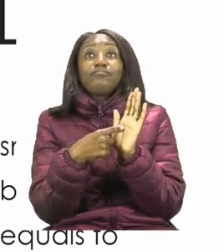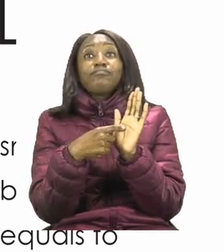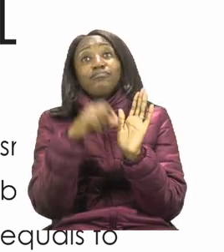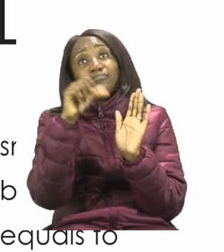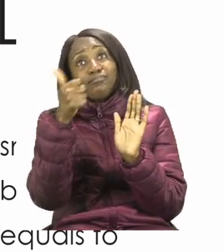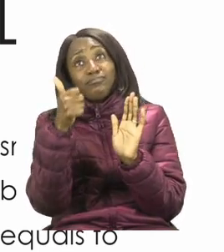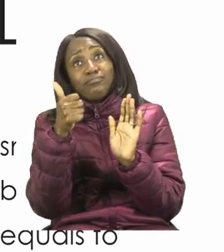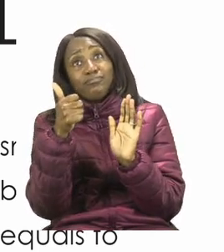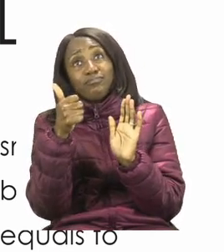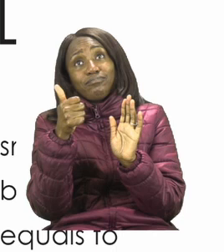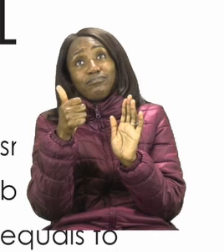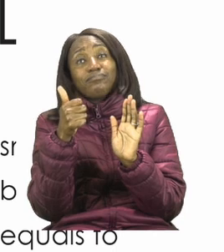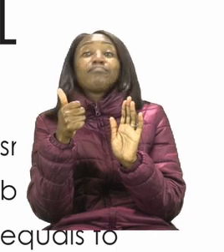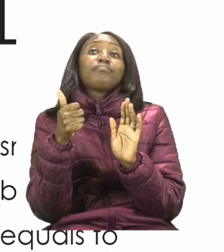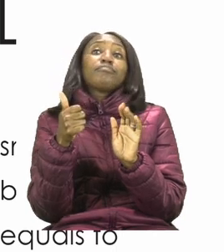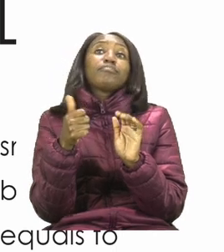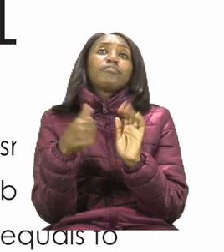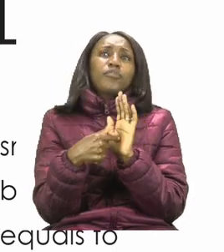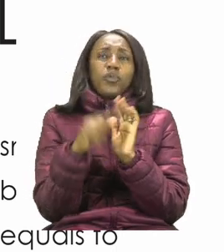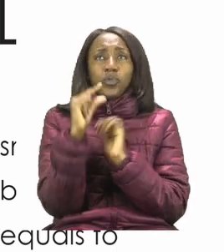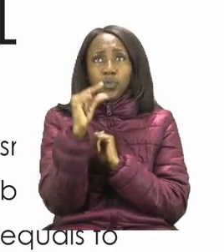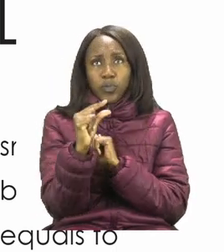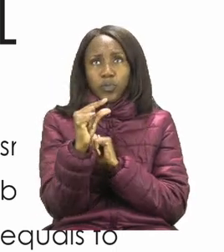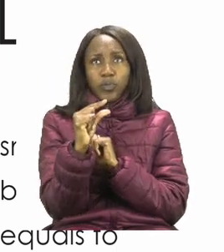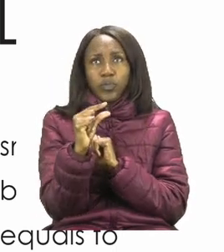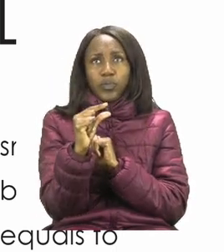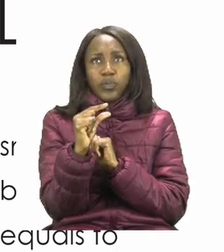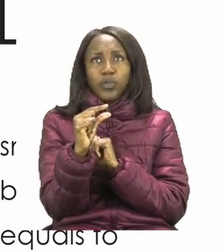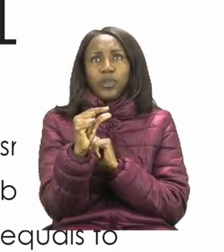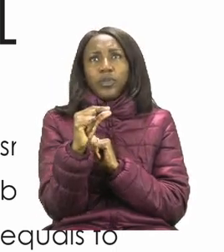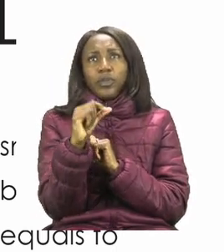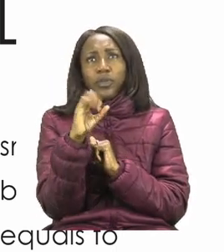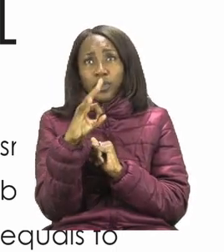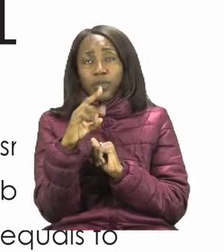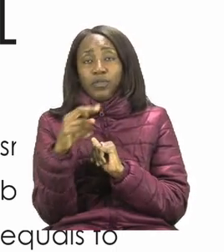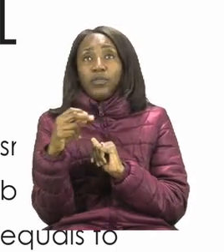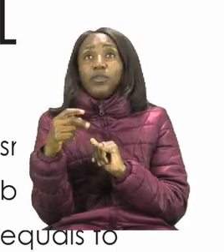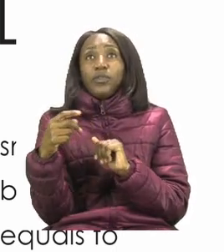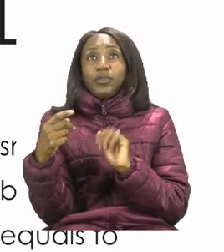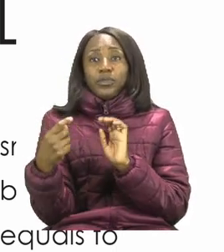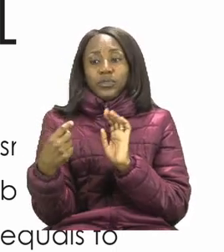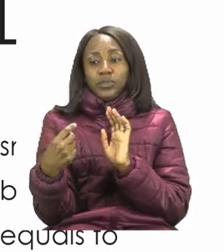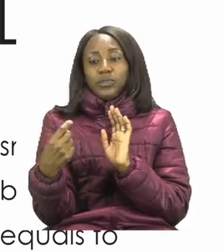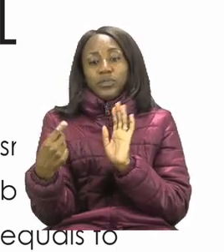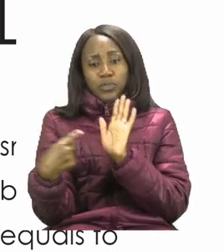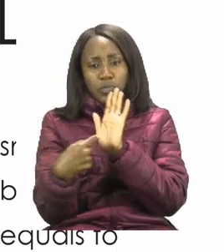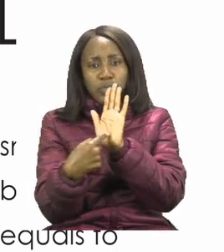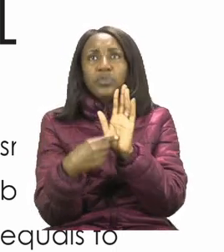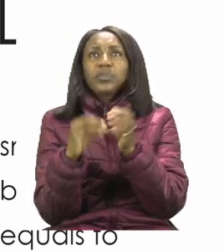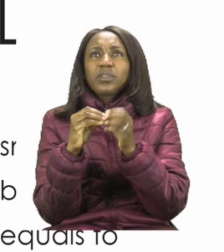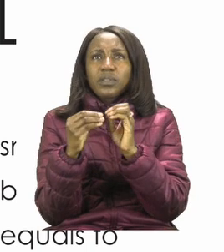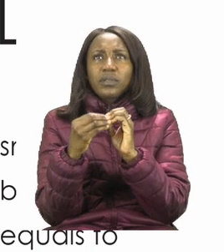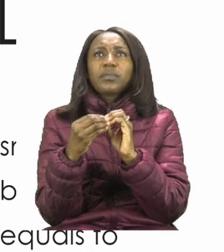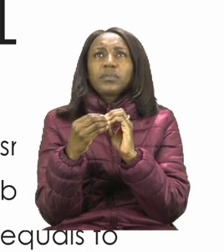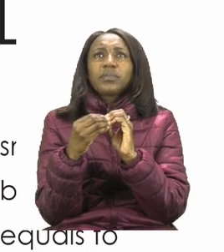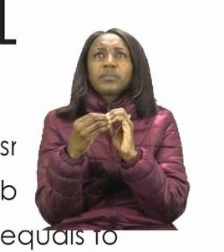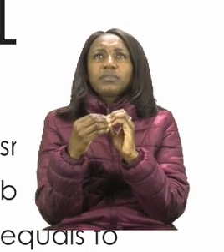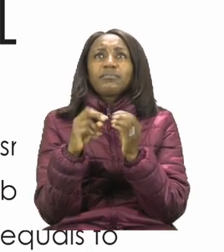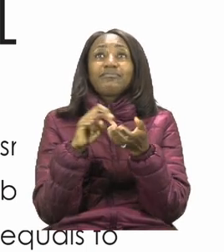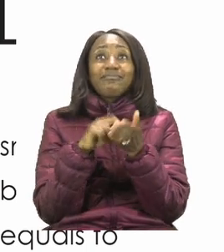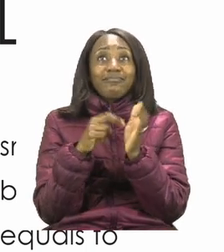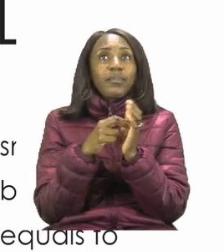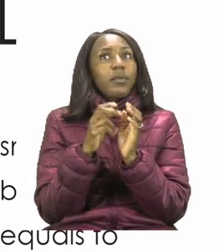is smaller than. And if the number is facing directly at the number, it means